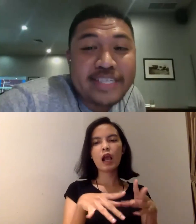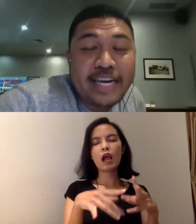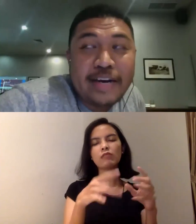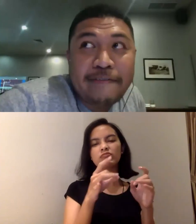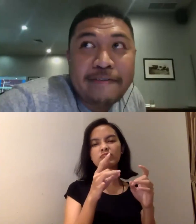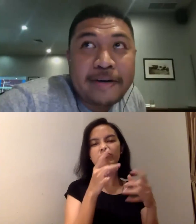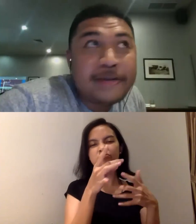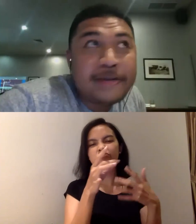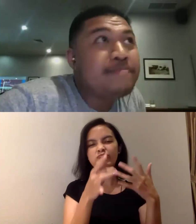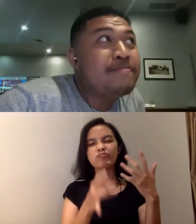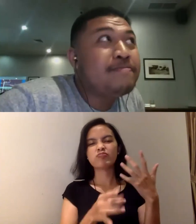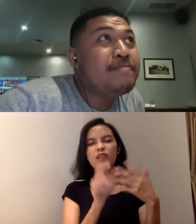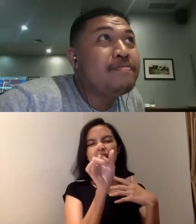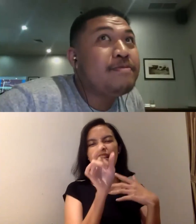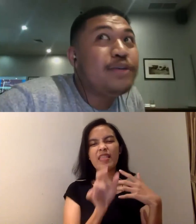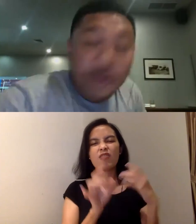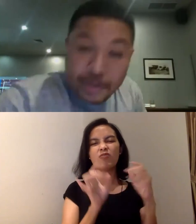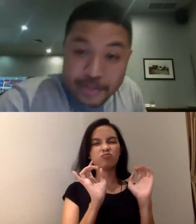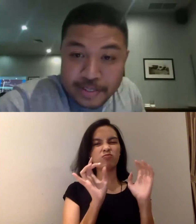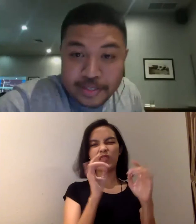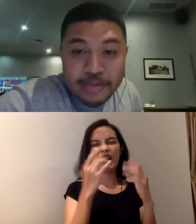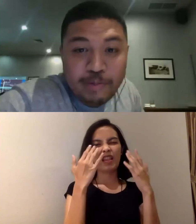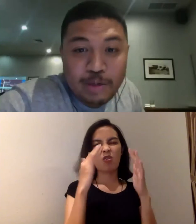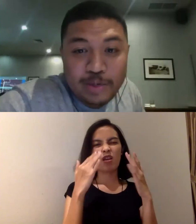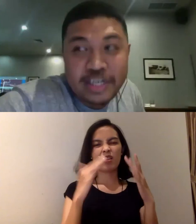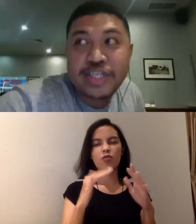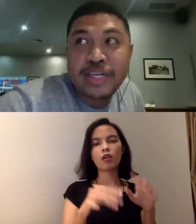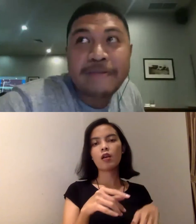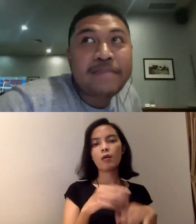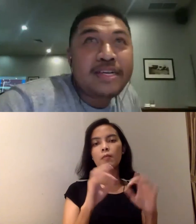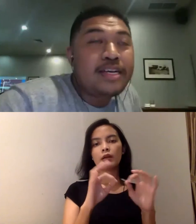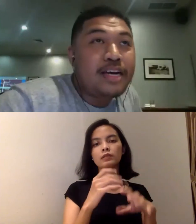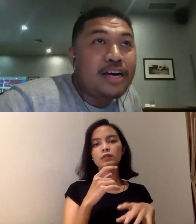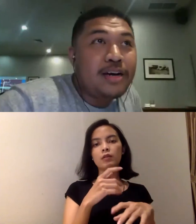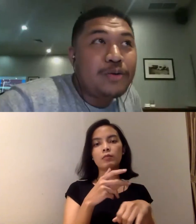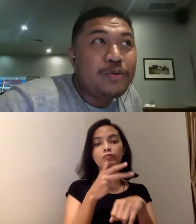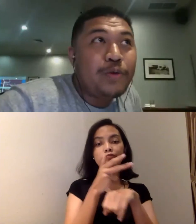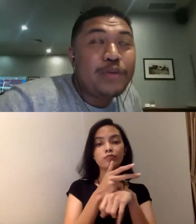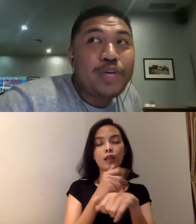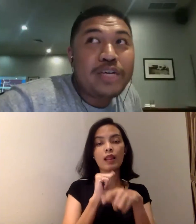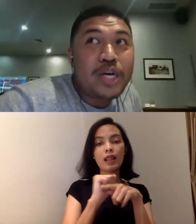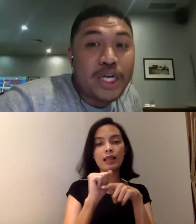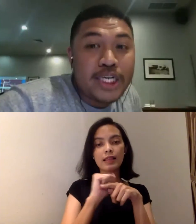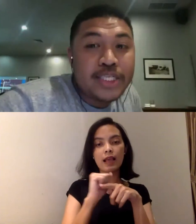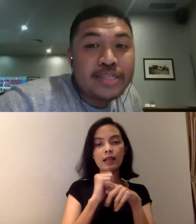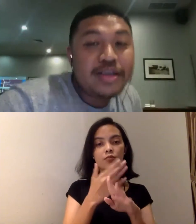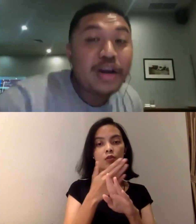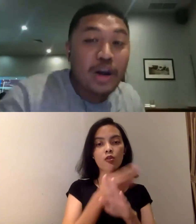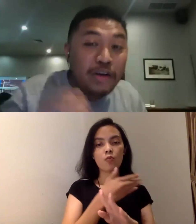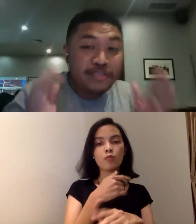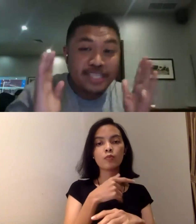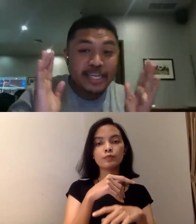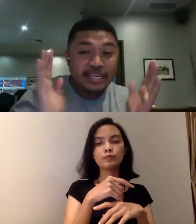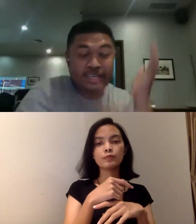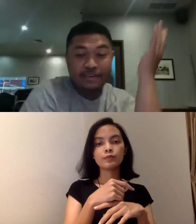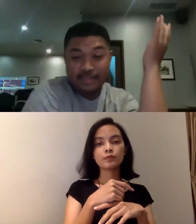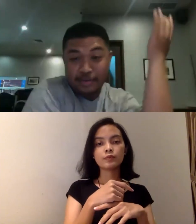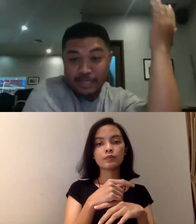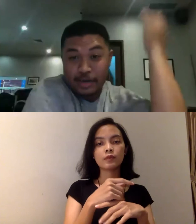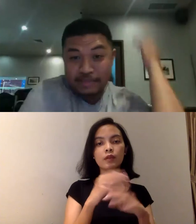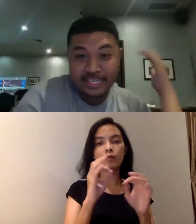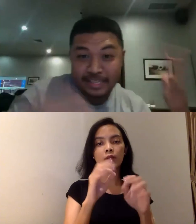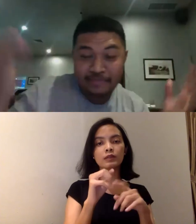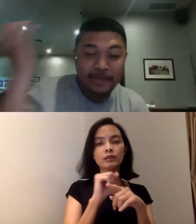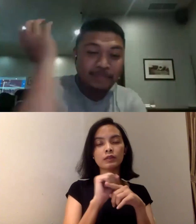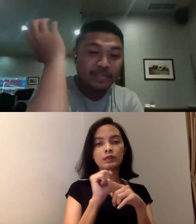first day of rehearsal, pre-production, when we rehearsed the love scene, there was a